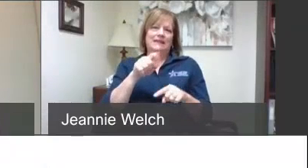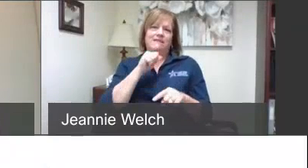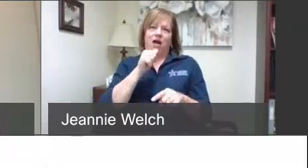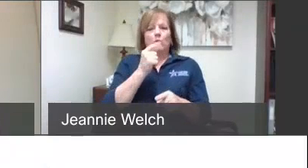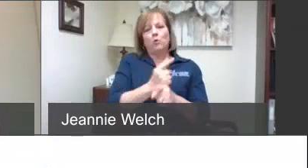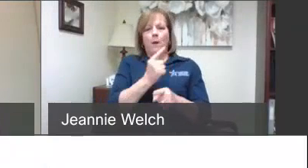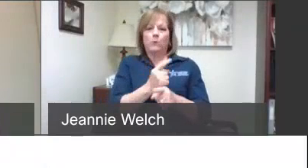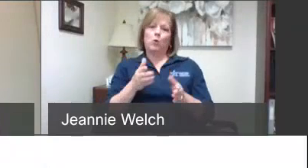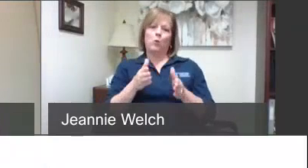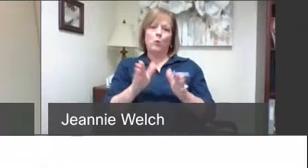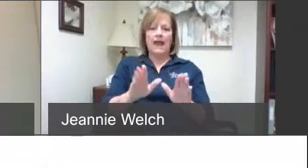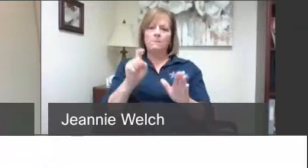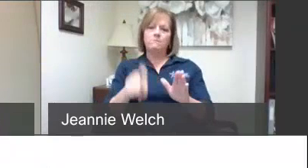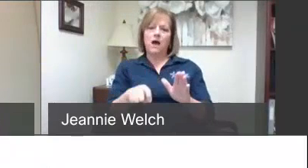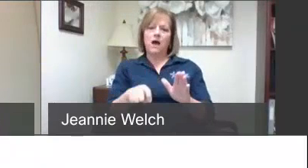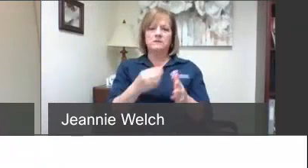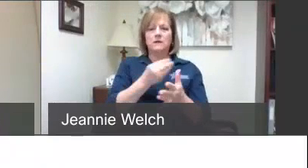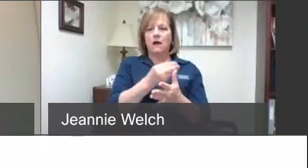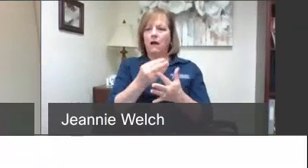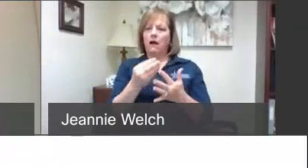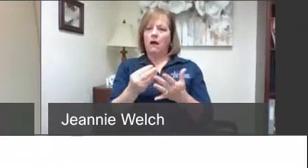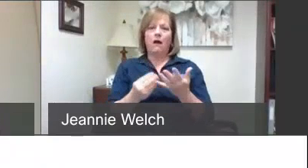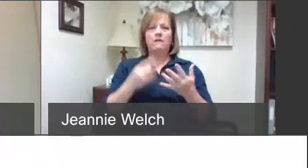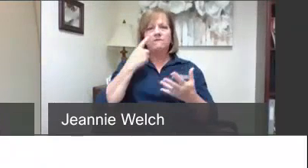there's not one way to grieve.